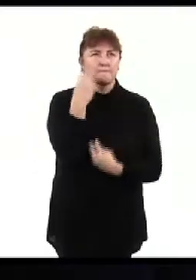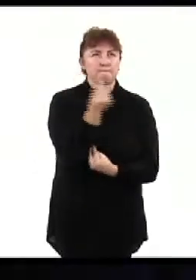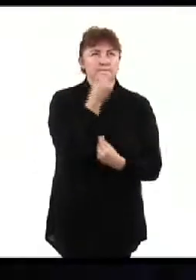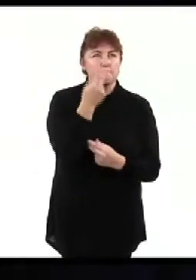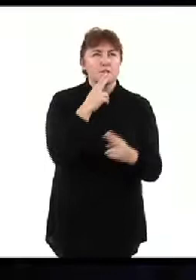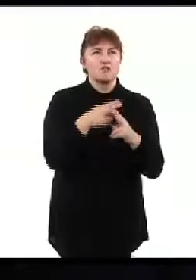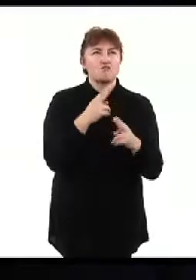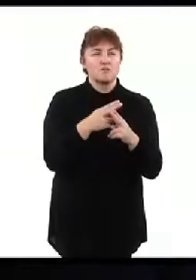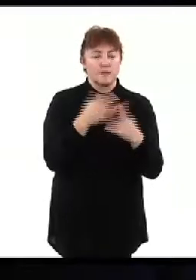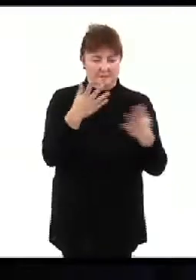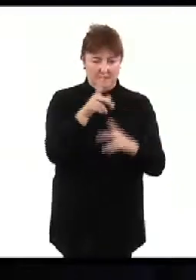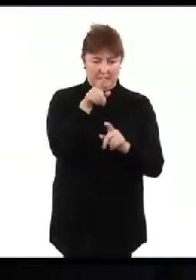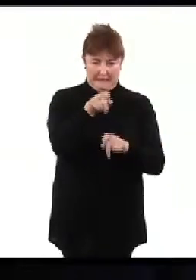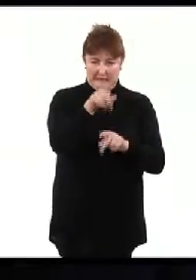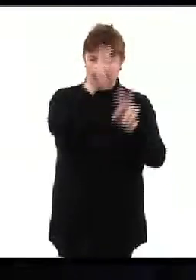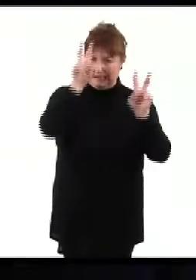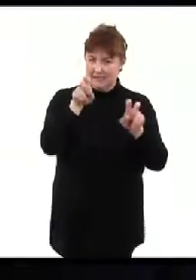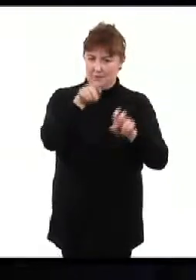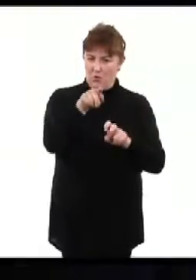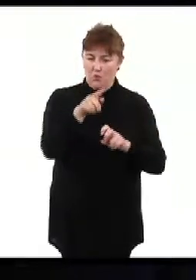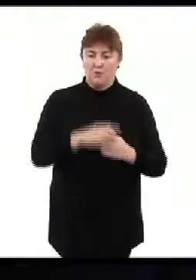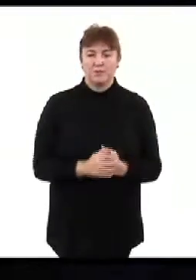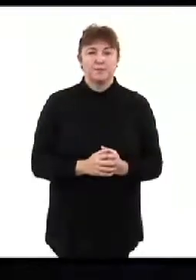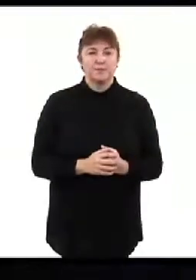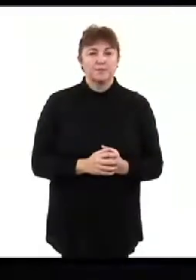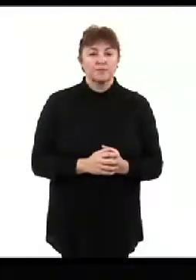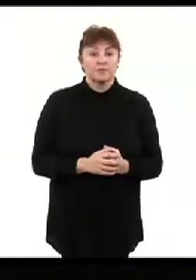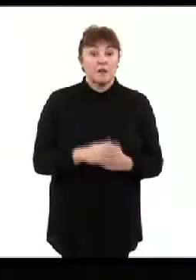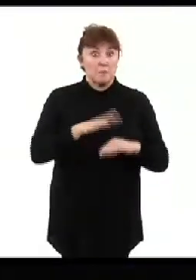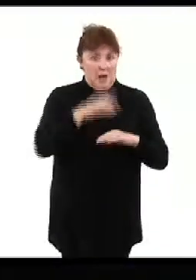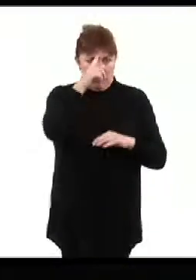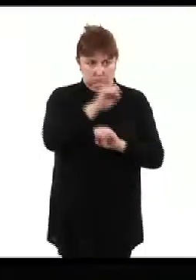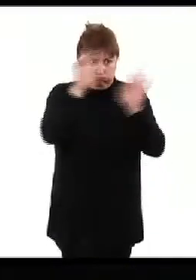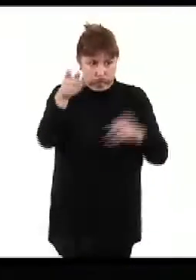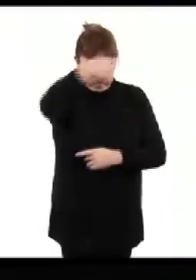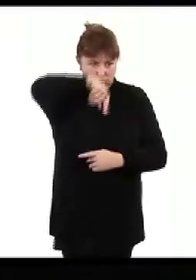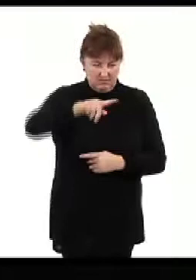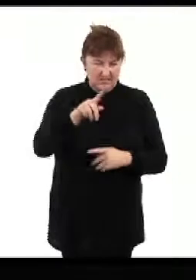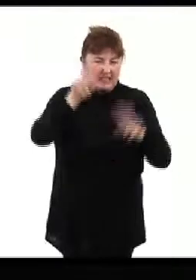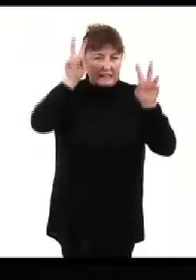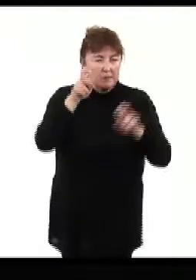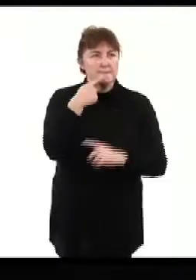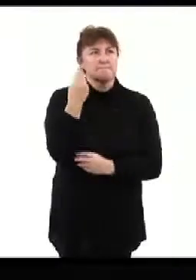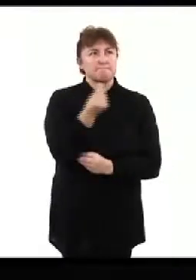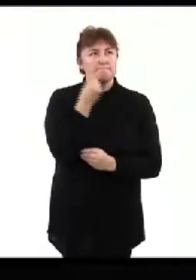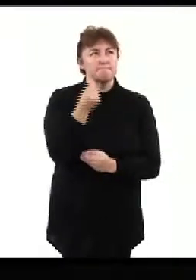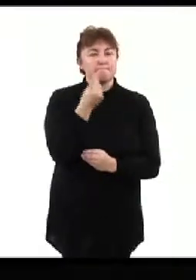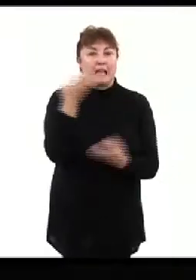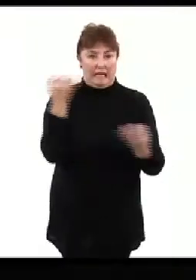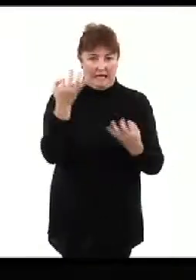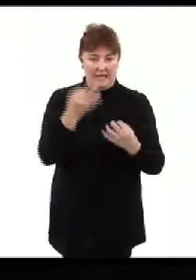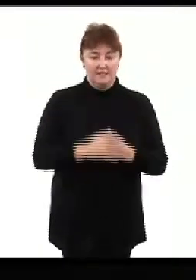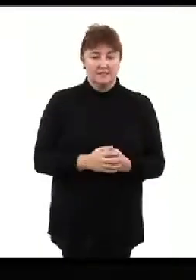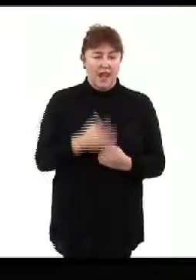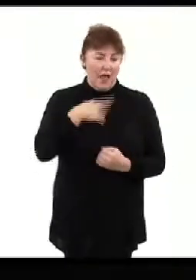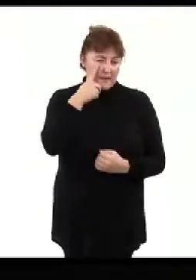make sure we all understand what I'm talking about. So I'm going to see if I can elicit a tip of the tongue state in you guys.